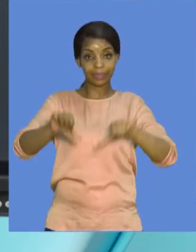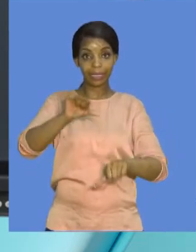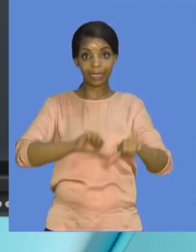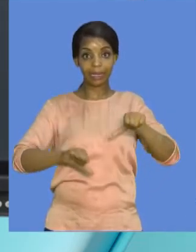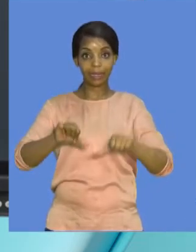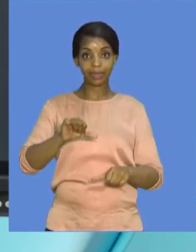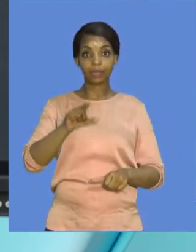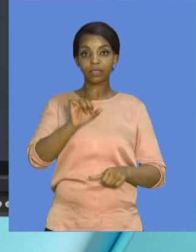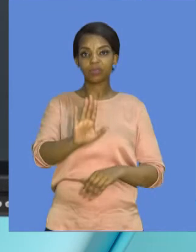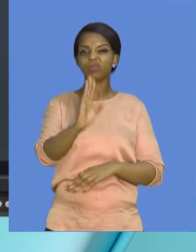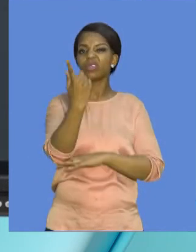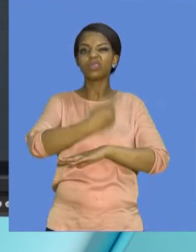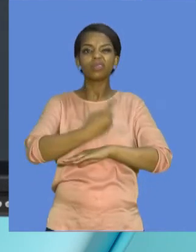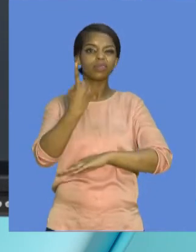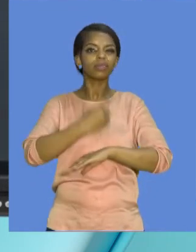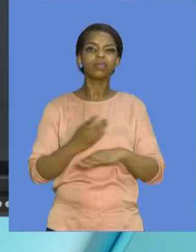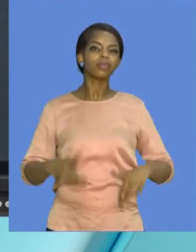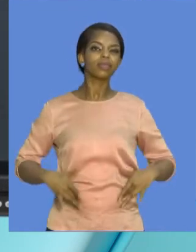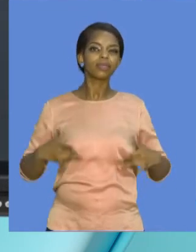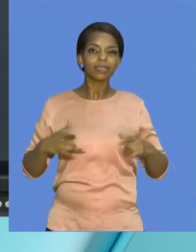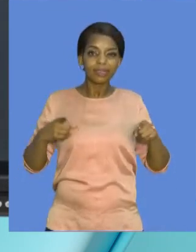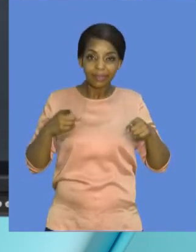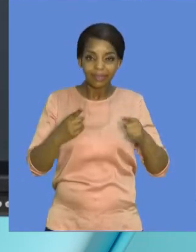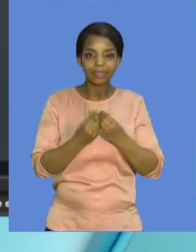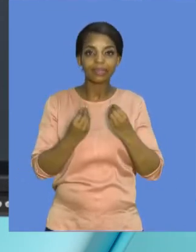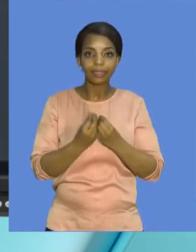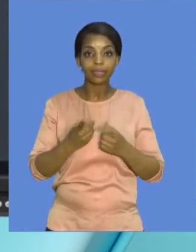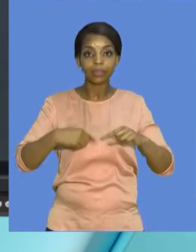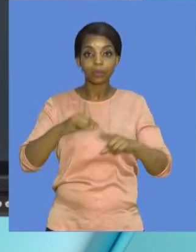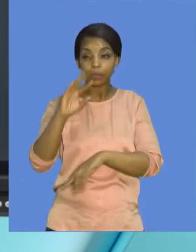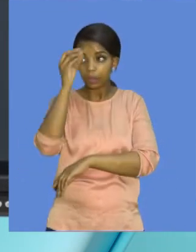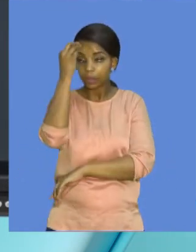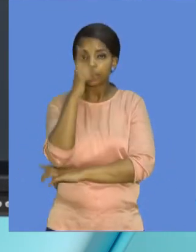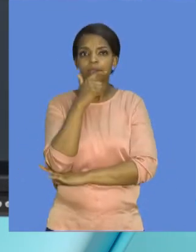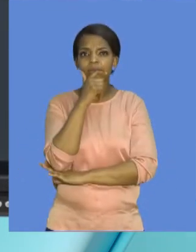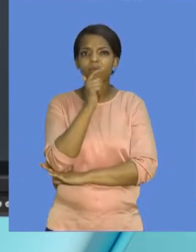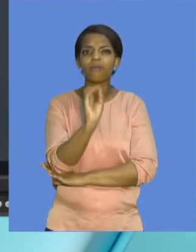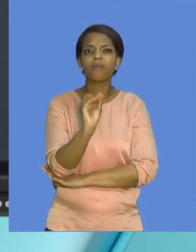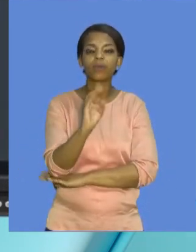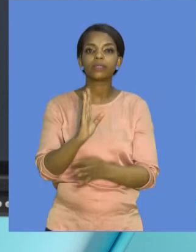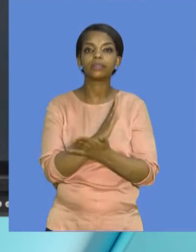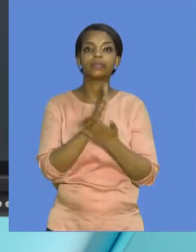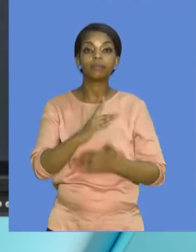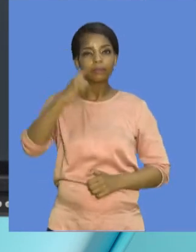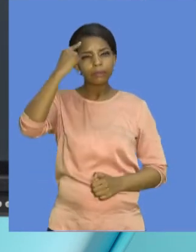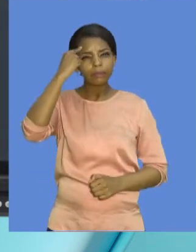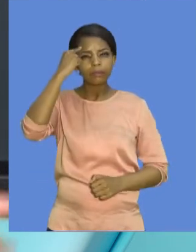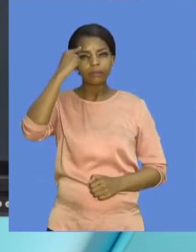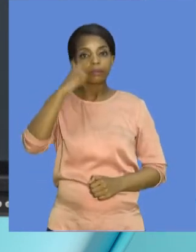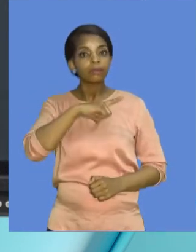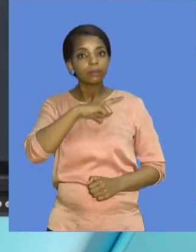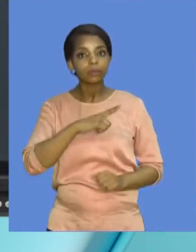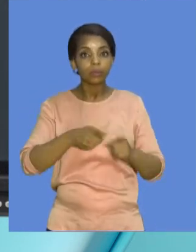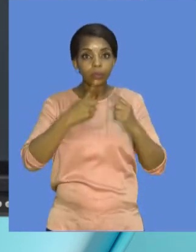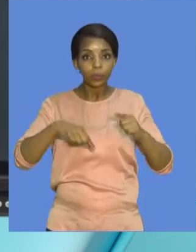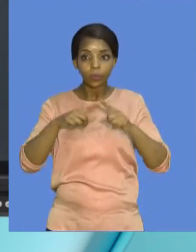behind the everyday life observation is what is of interest to us today, to say there is some thinking as to why we see